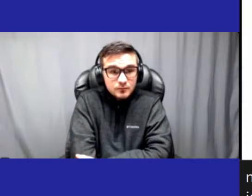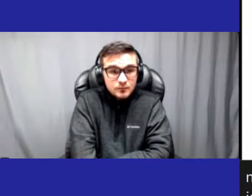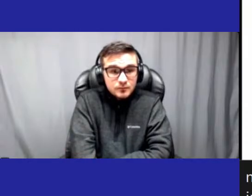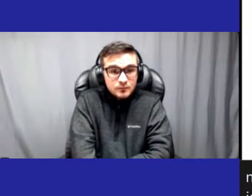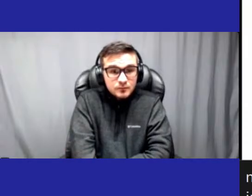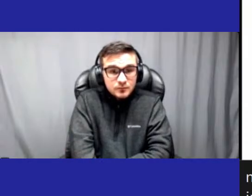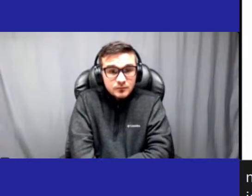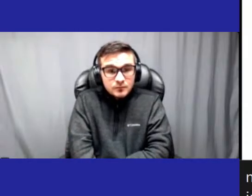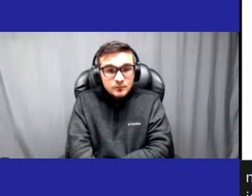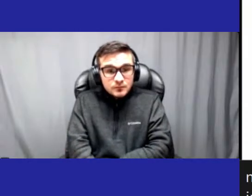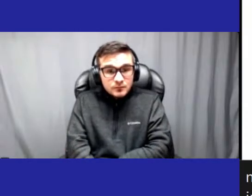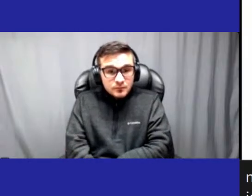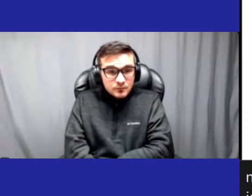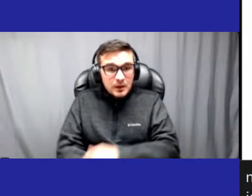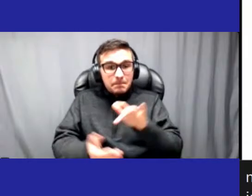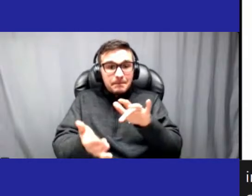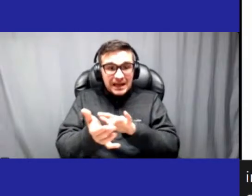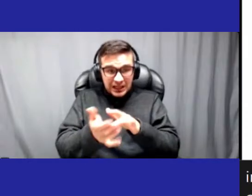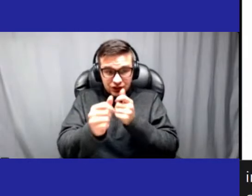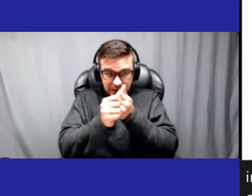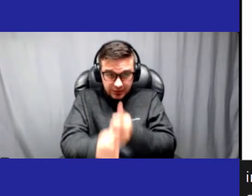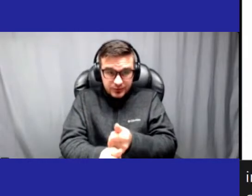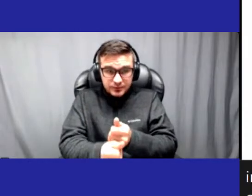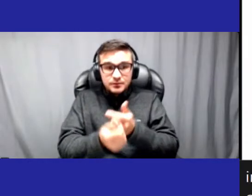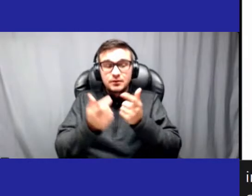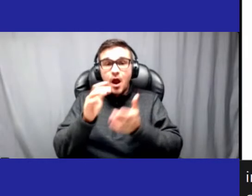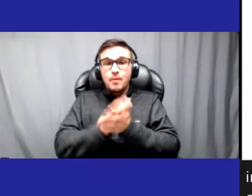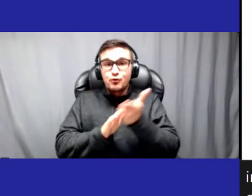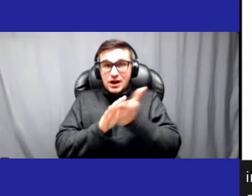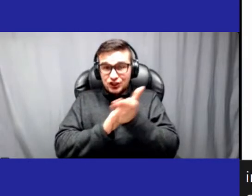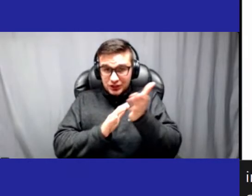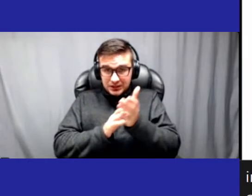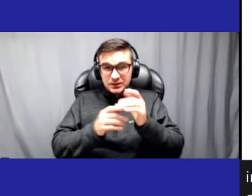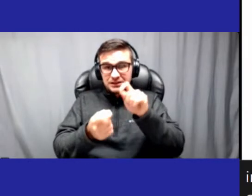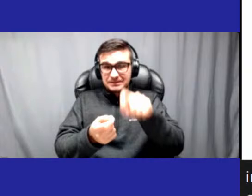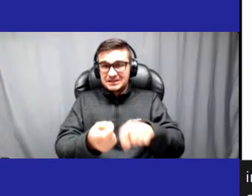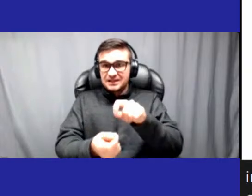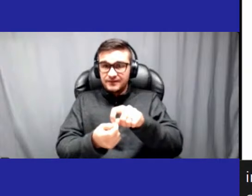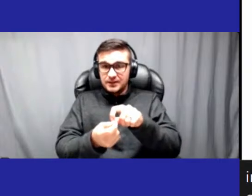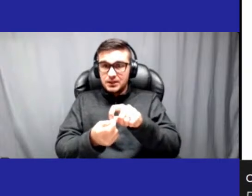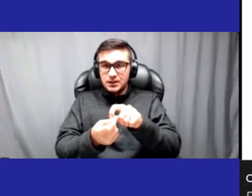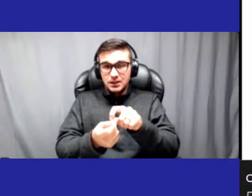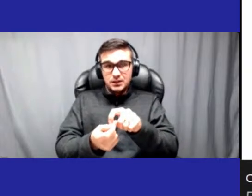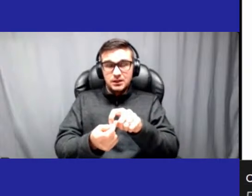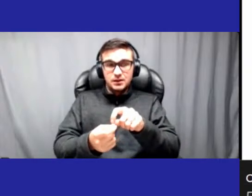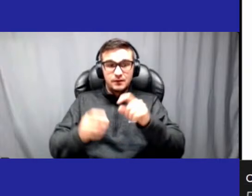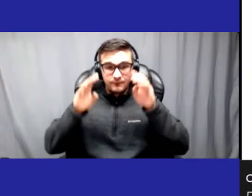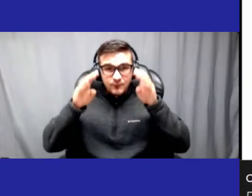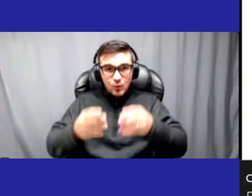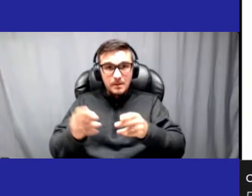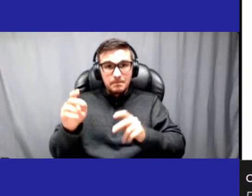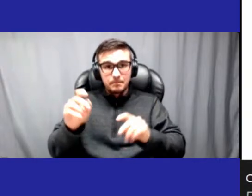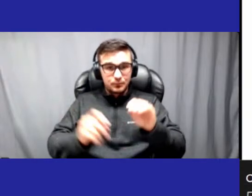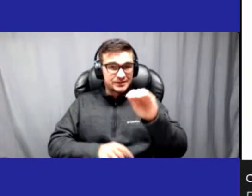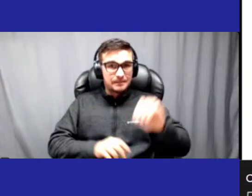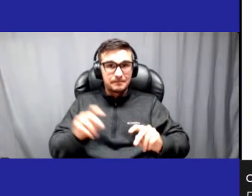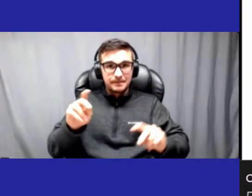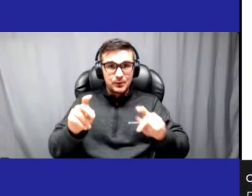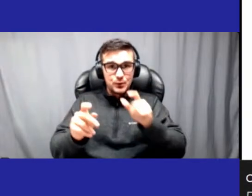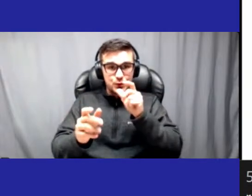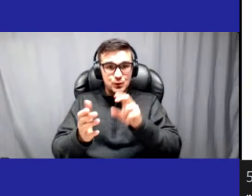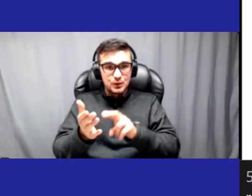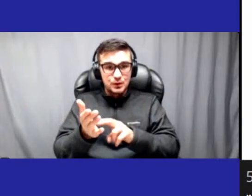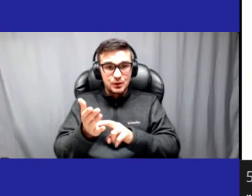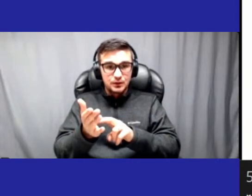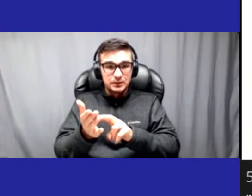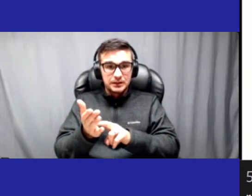improved operationally, specifically looking at percent of people who are disenrolling, so we have much better retention.